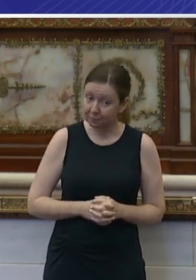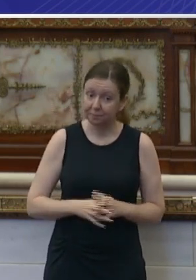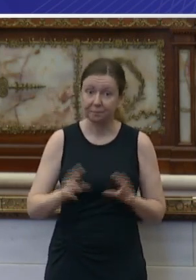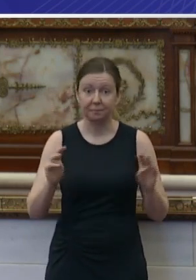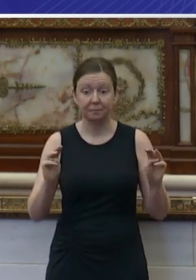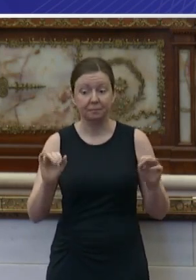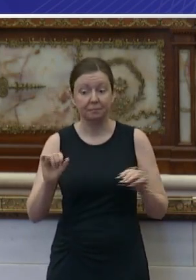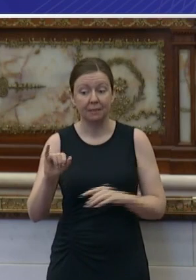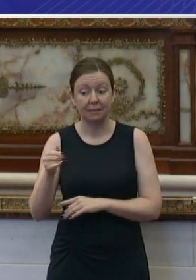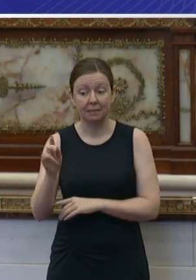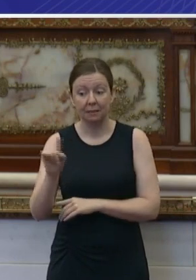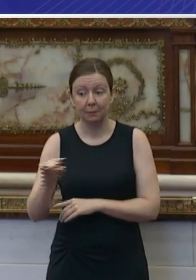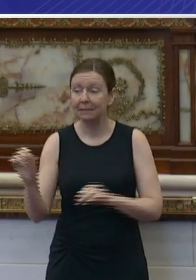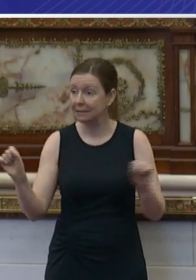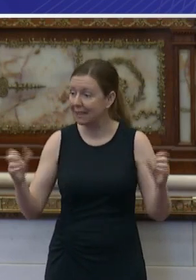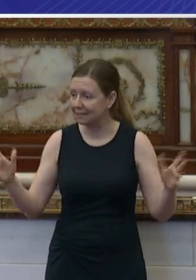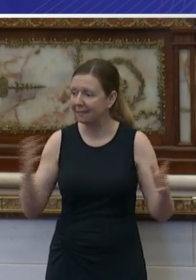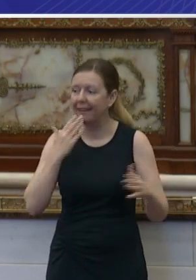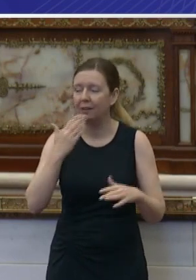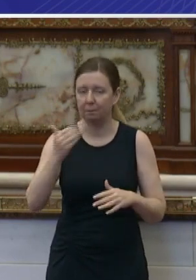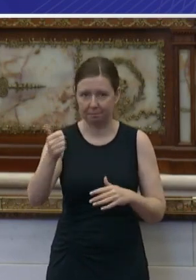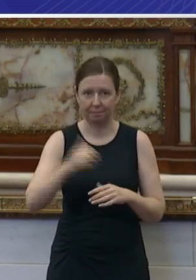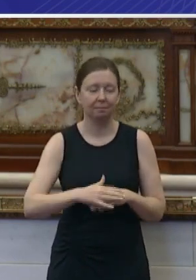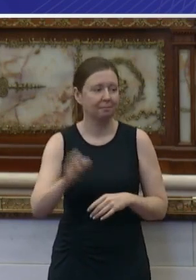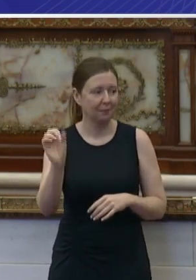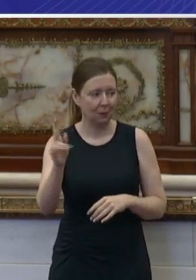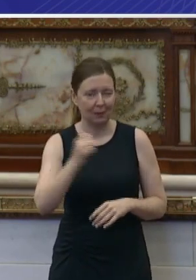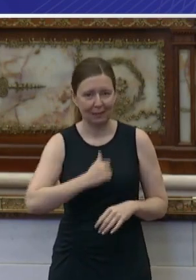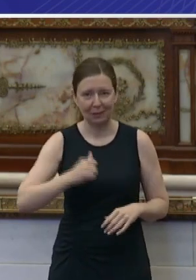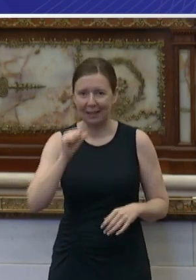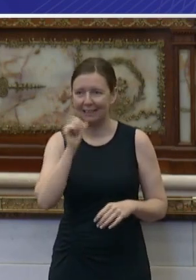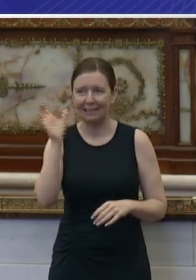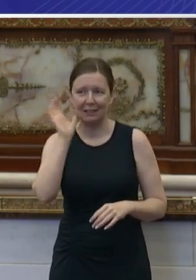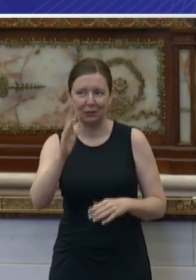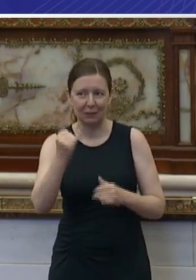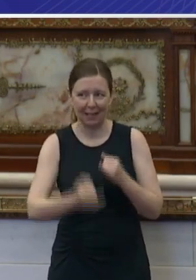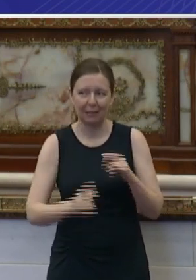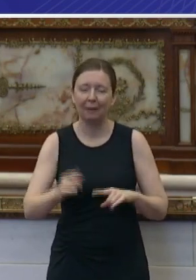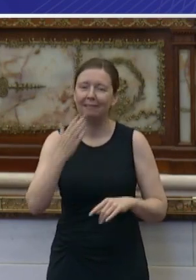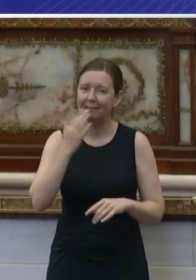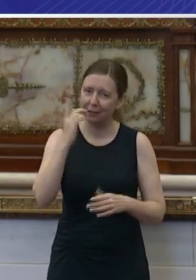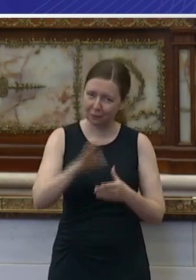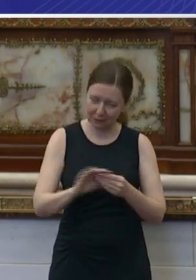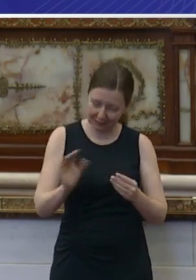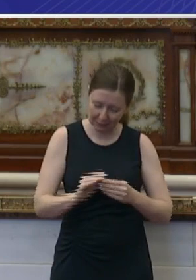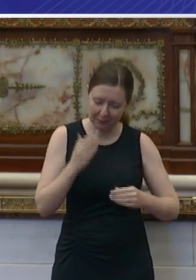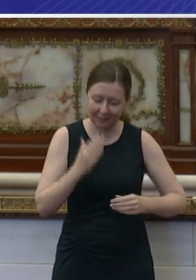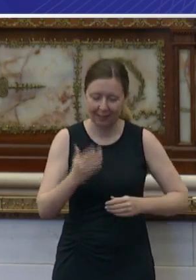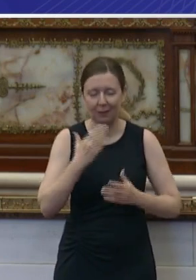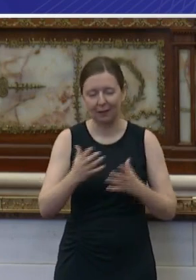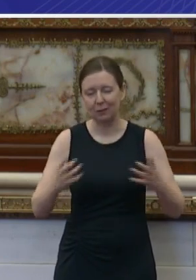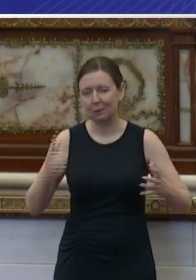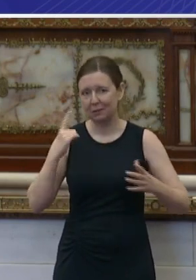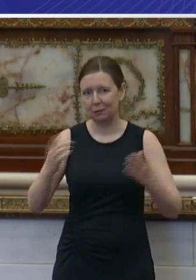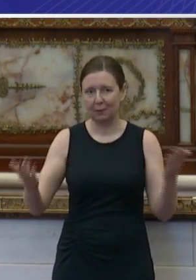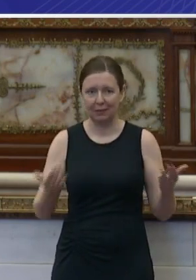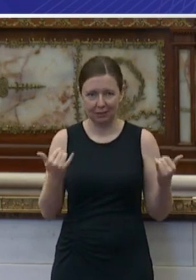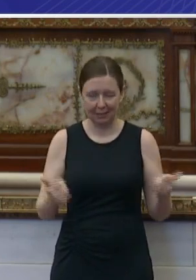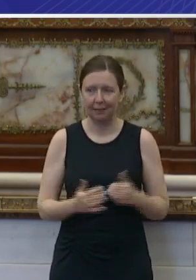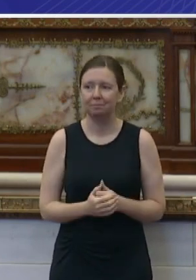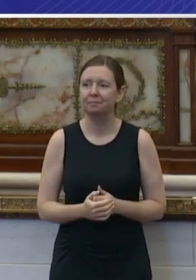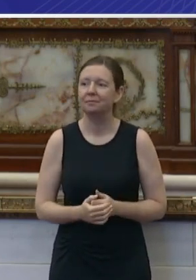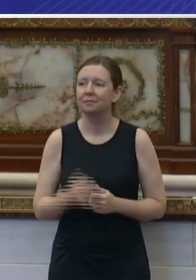Ms. Jimenez? Yes, thank you. Okay, I'm sorry. I didn't hear your end, but thank you for your testimony. Thank you so much for being here